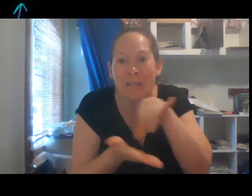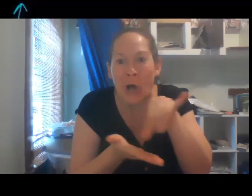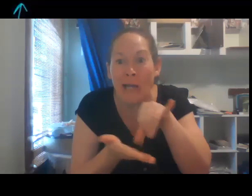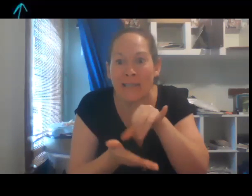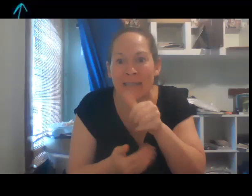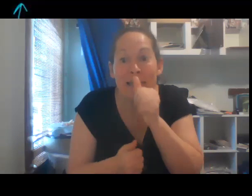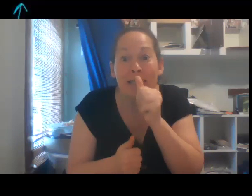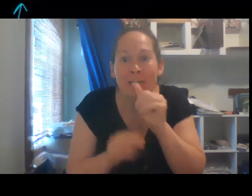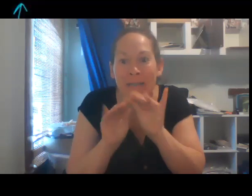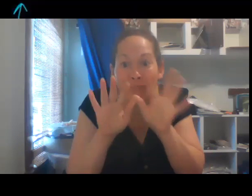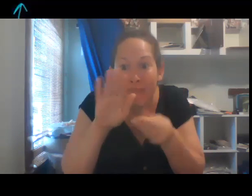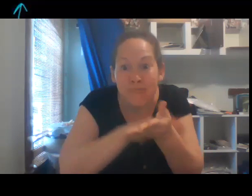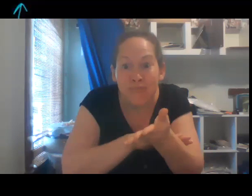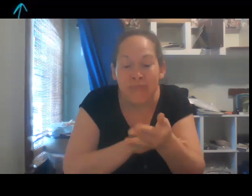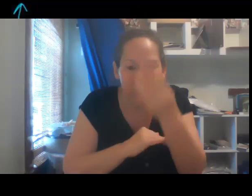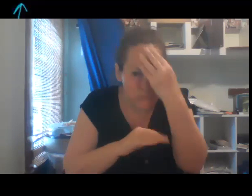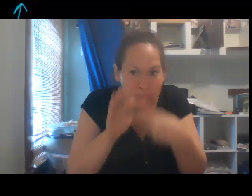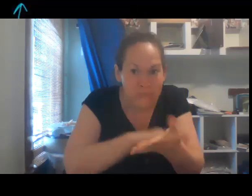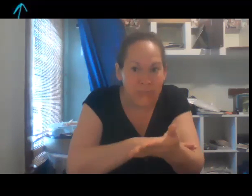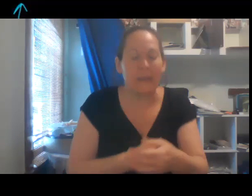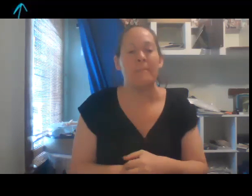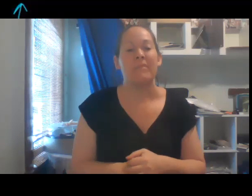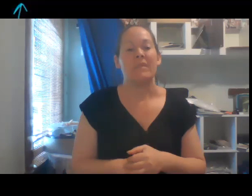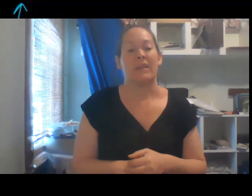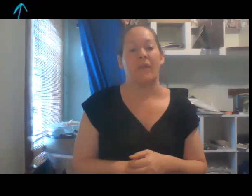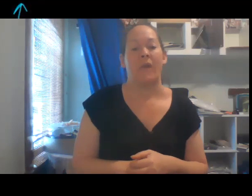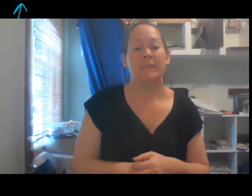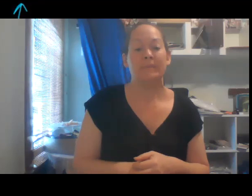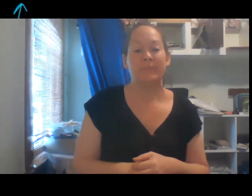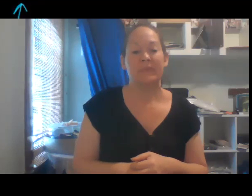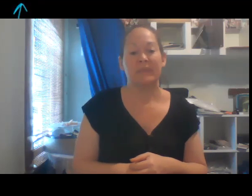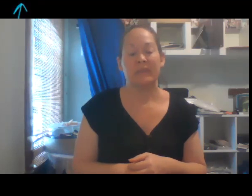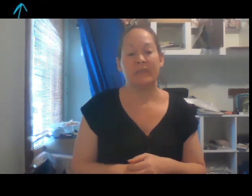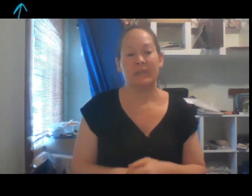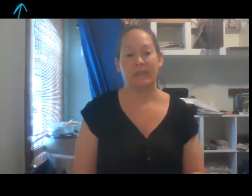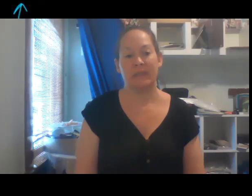So let's do that. So we'll take the natural log